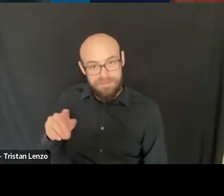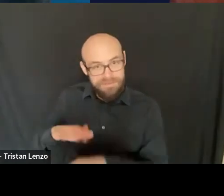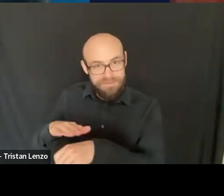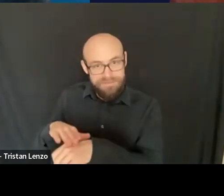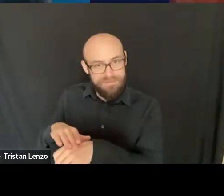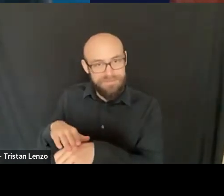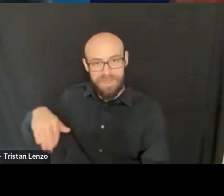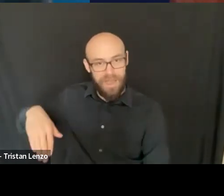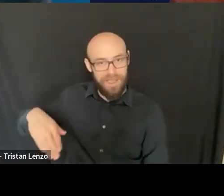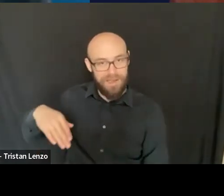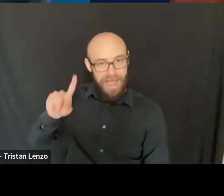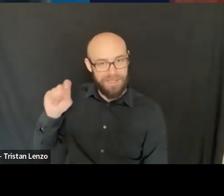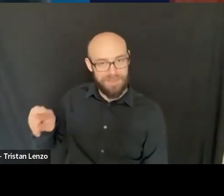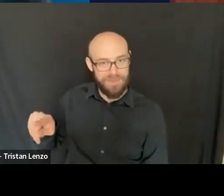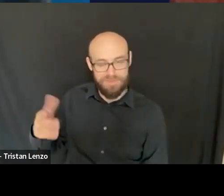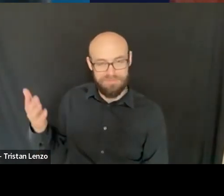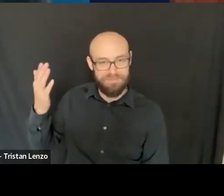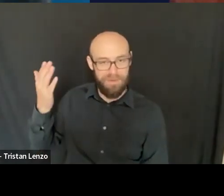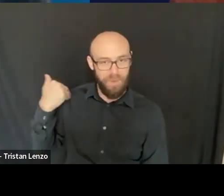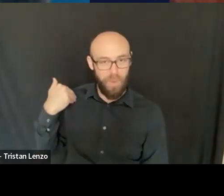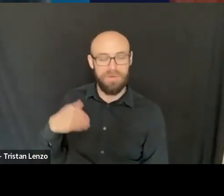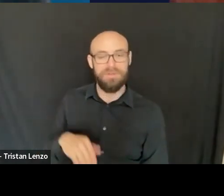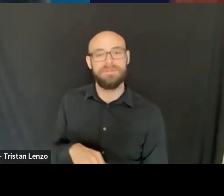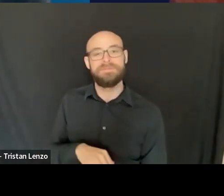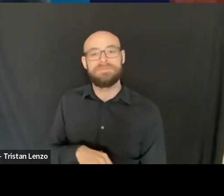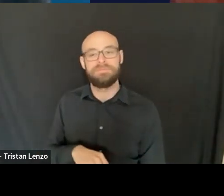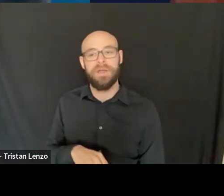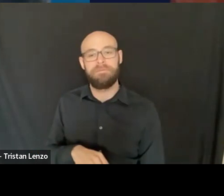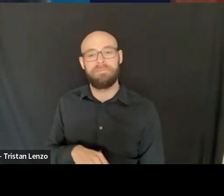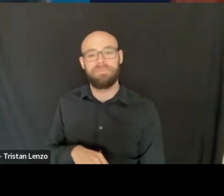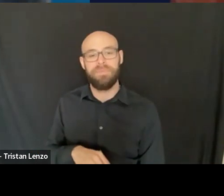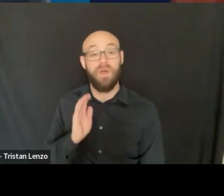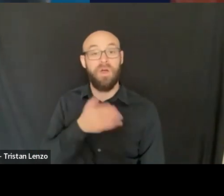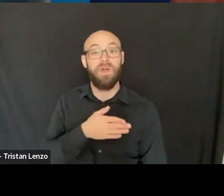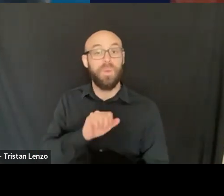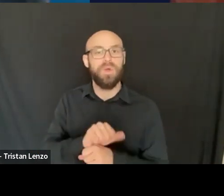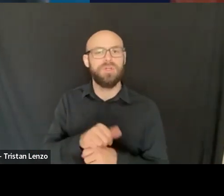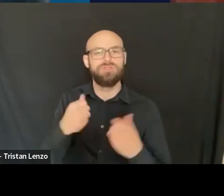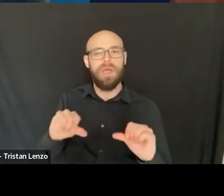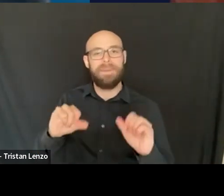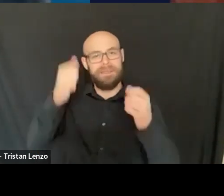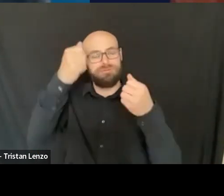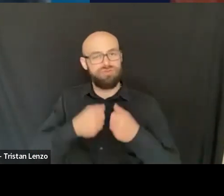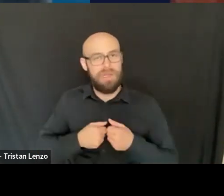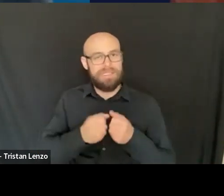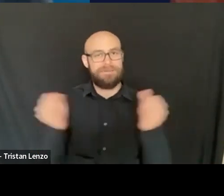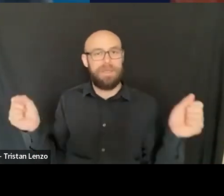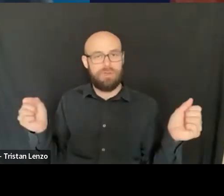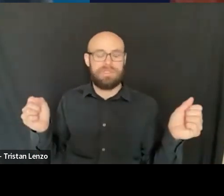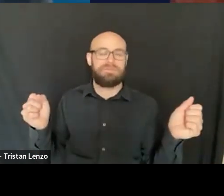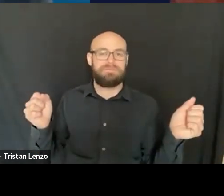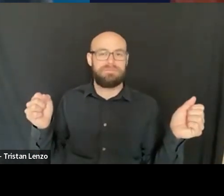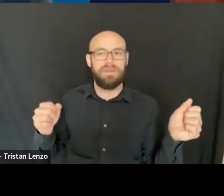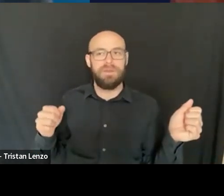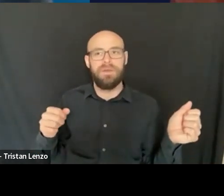before, but in our efforts to be very transparent and always listening to our stakeholders, I